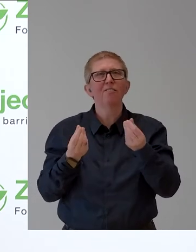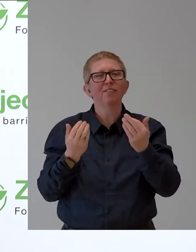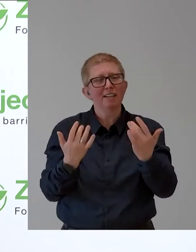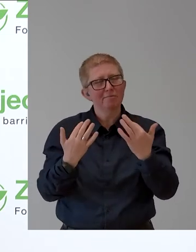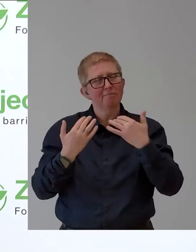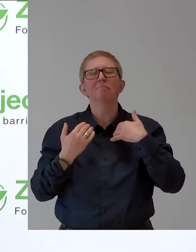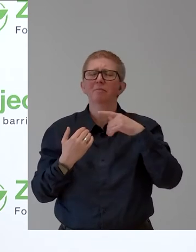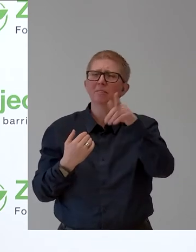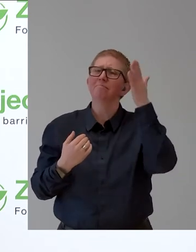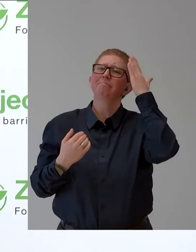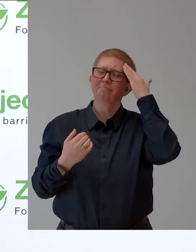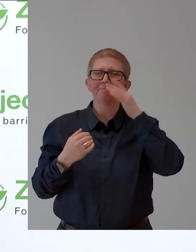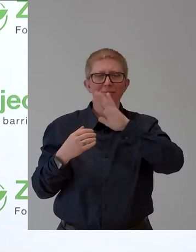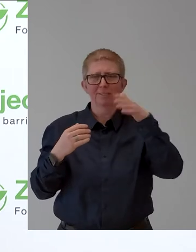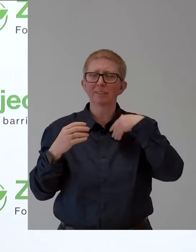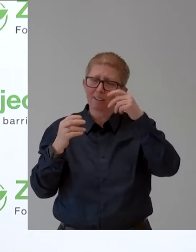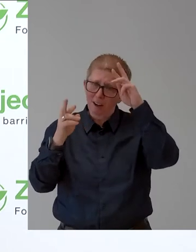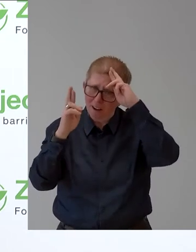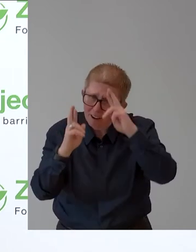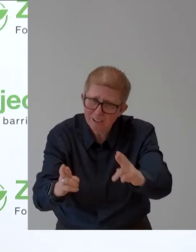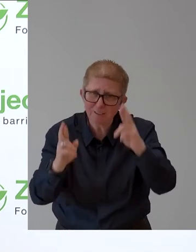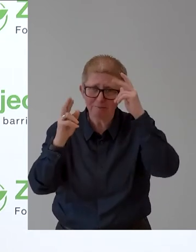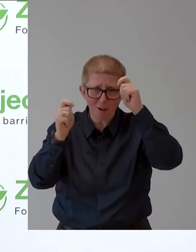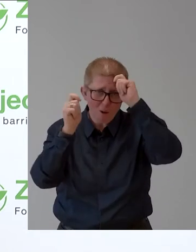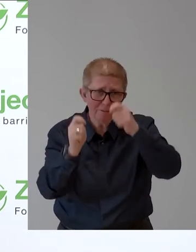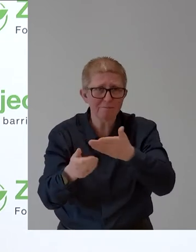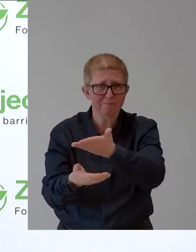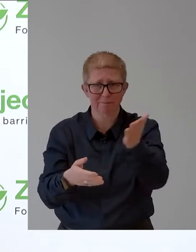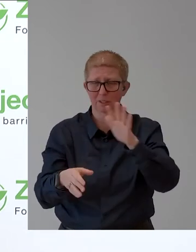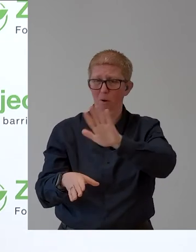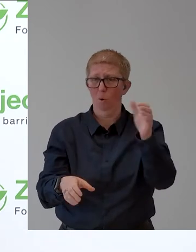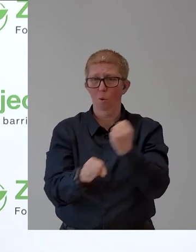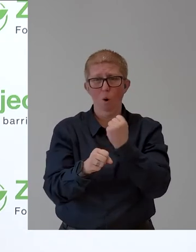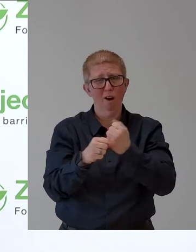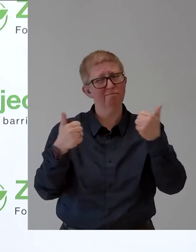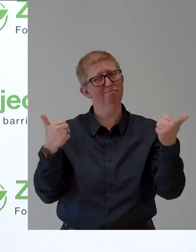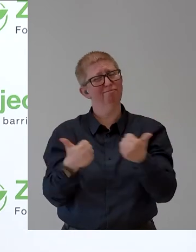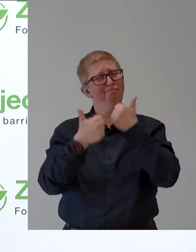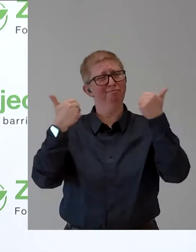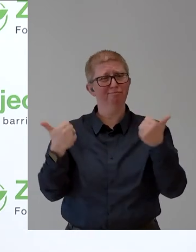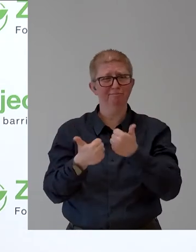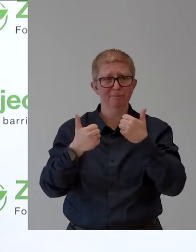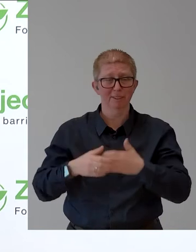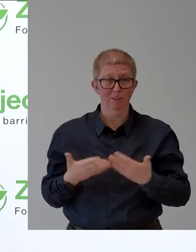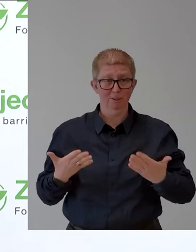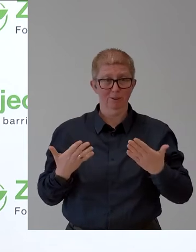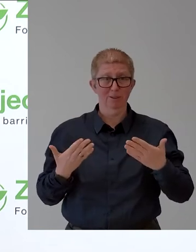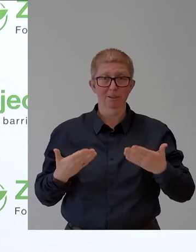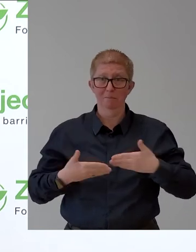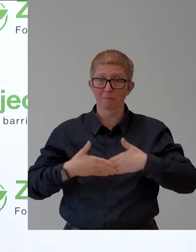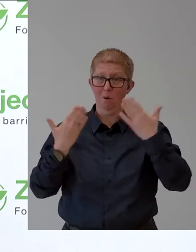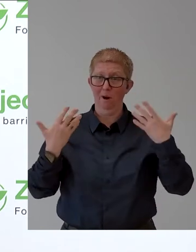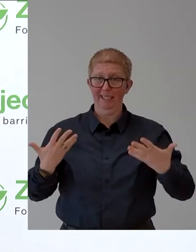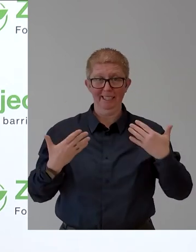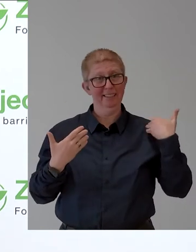heartfelt appreciation of the work you are doing. We are very excited to have Rana Matar with us this morning. Hello,